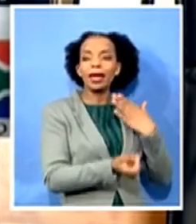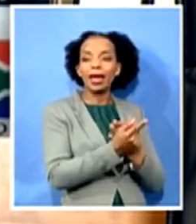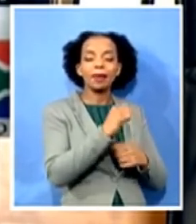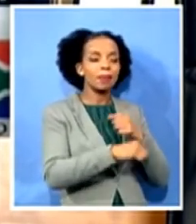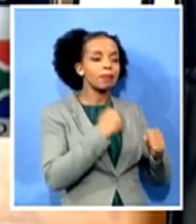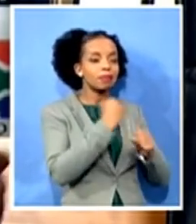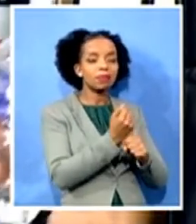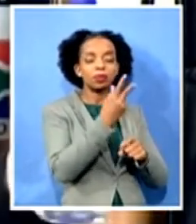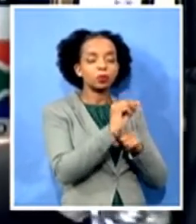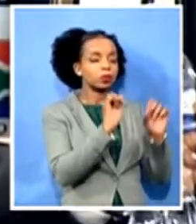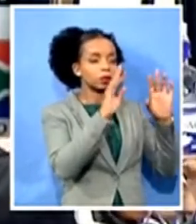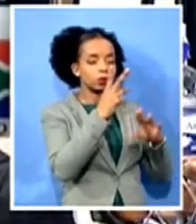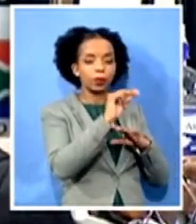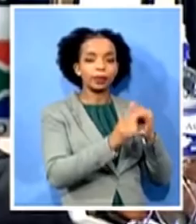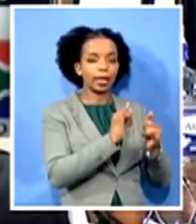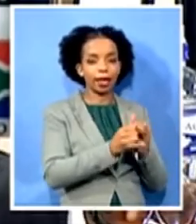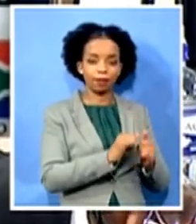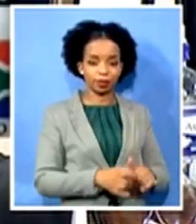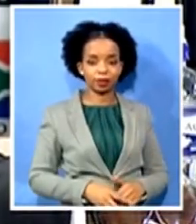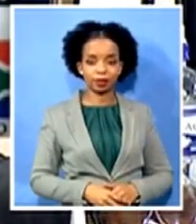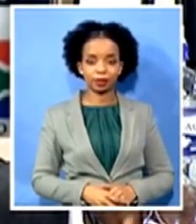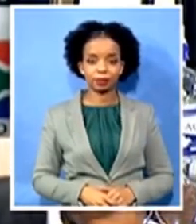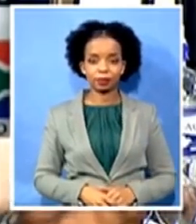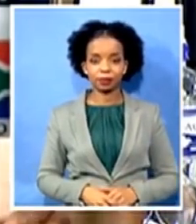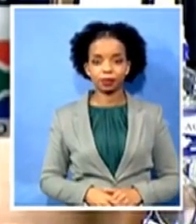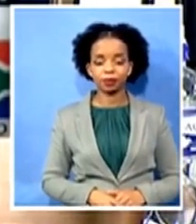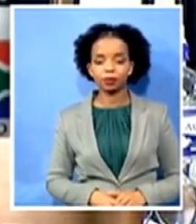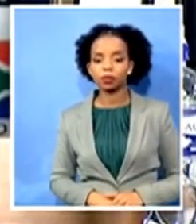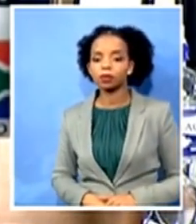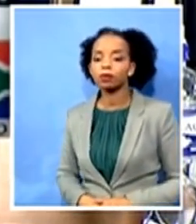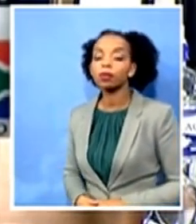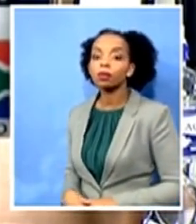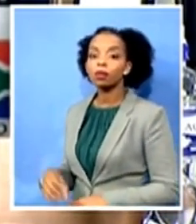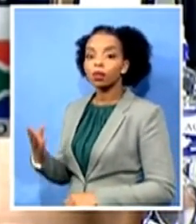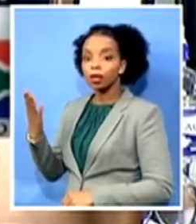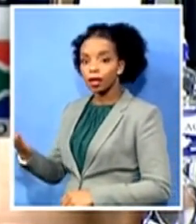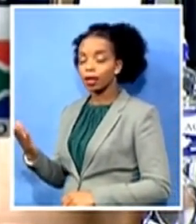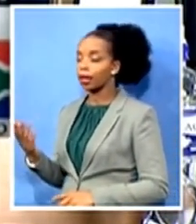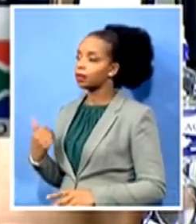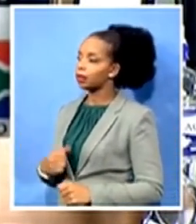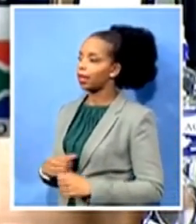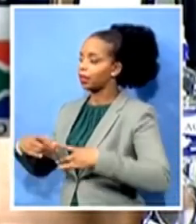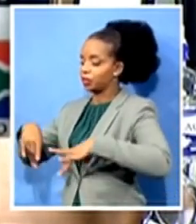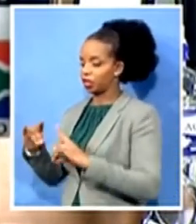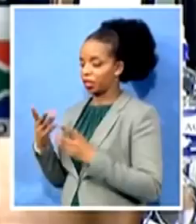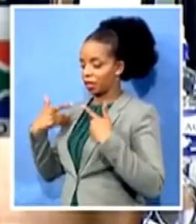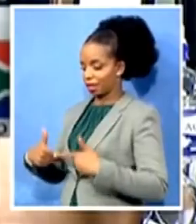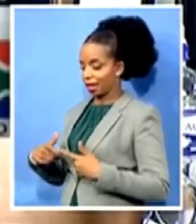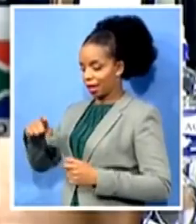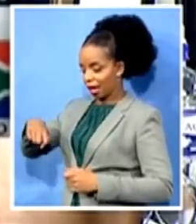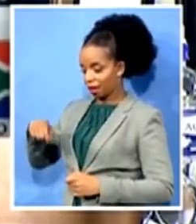Well, Chair, I must indicate that until I left the department in